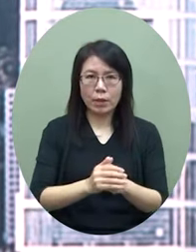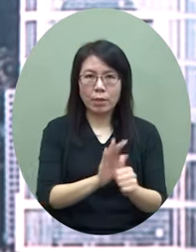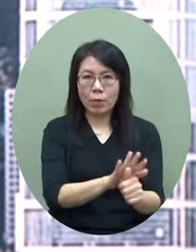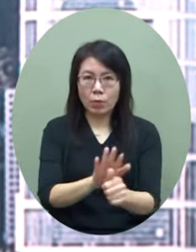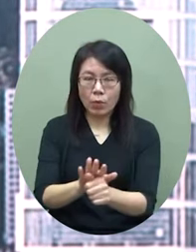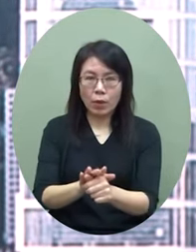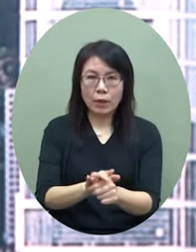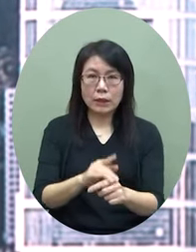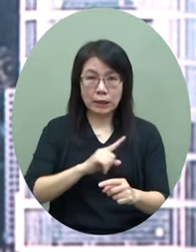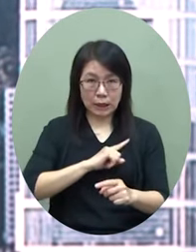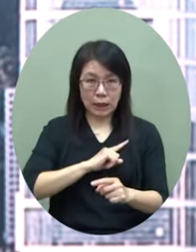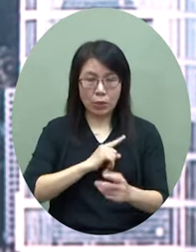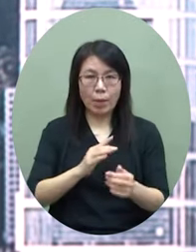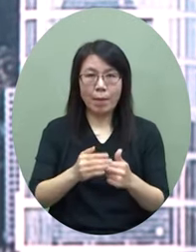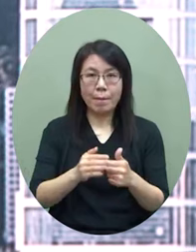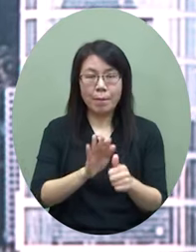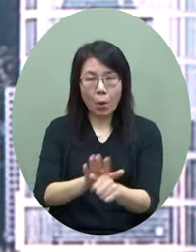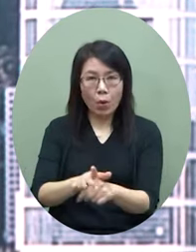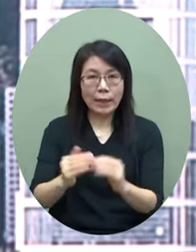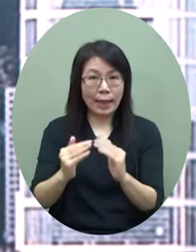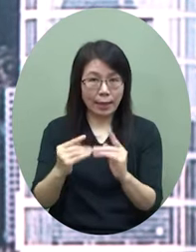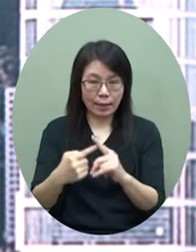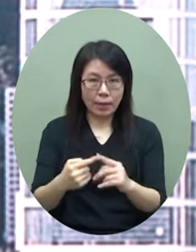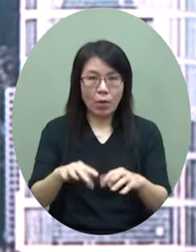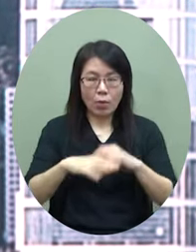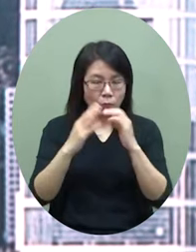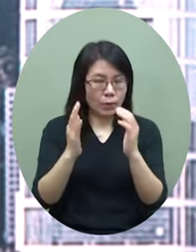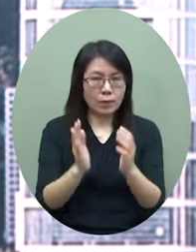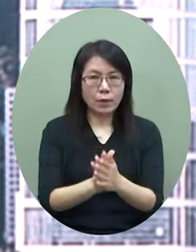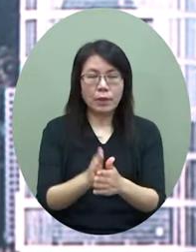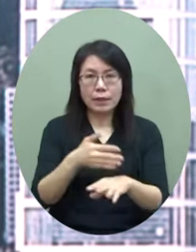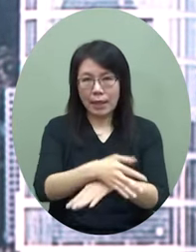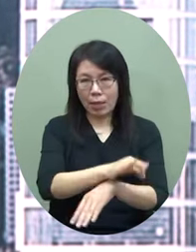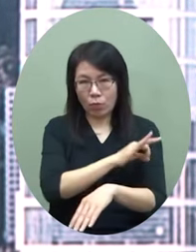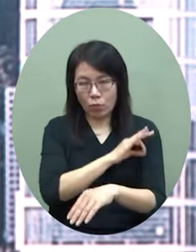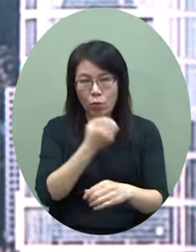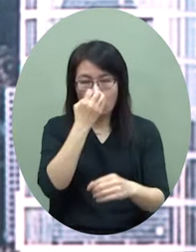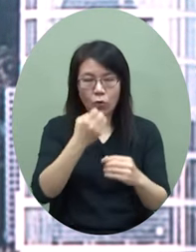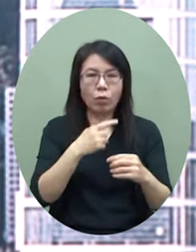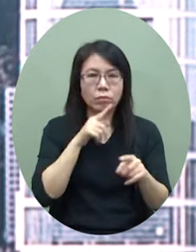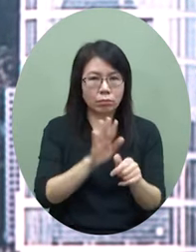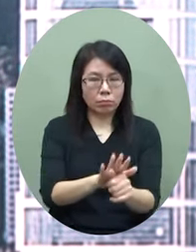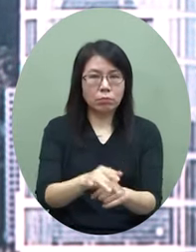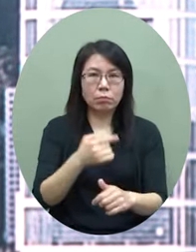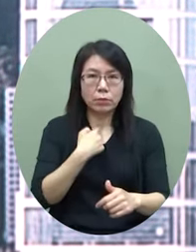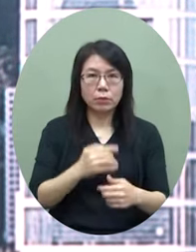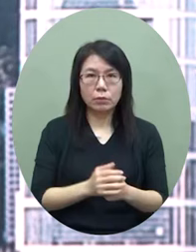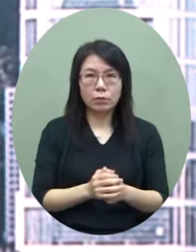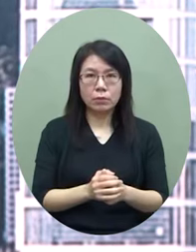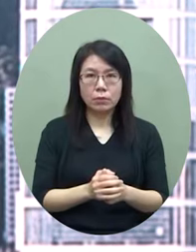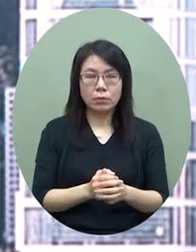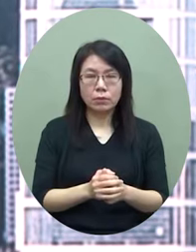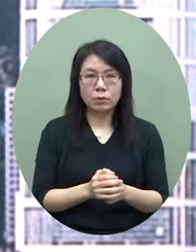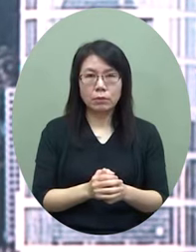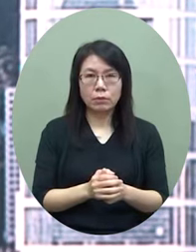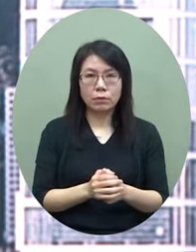familyand also the whole districtand the whole of Hong Kongokayso please help us to promote compliancewith